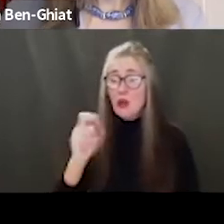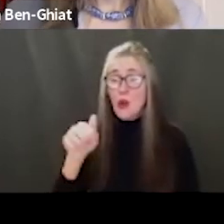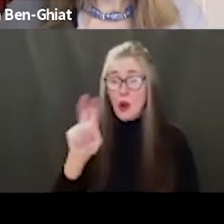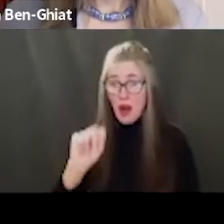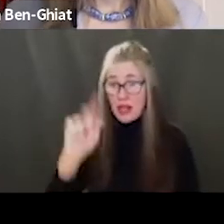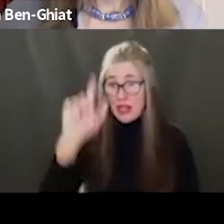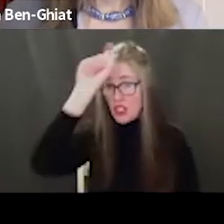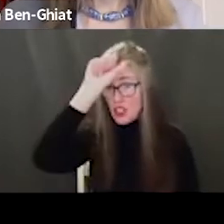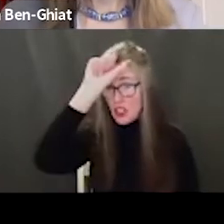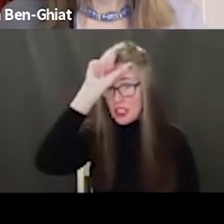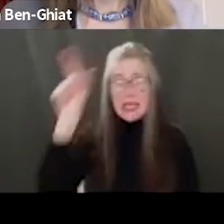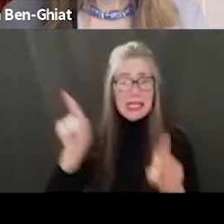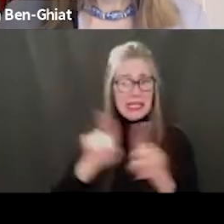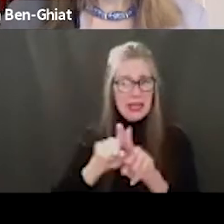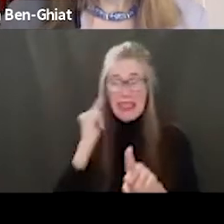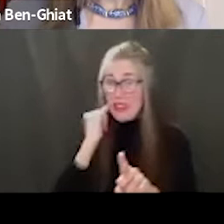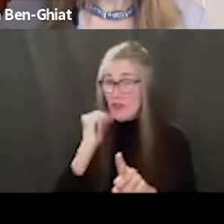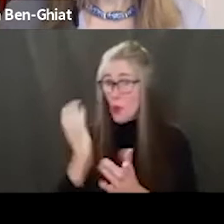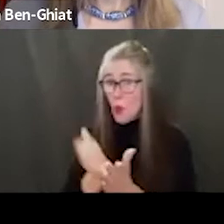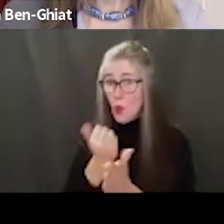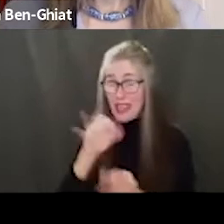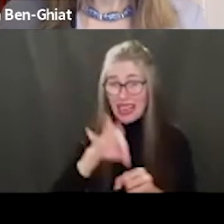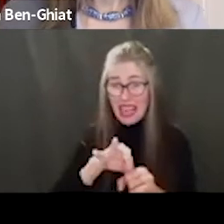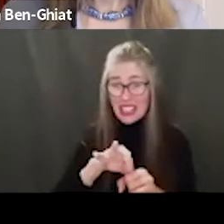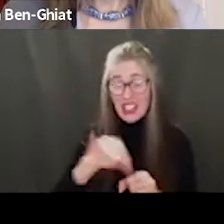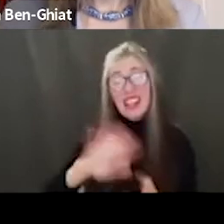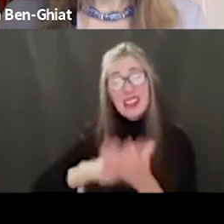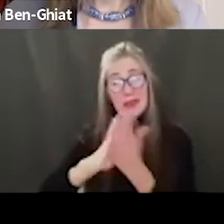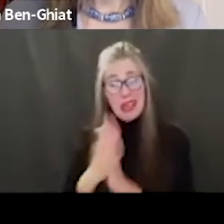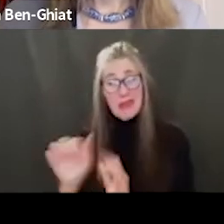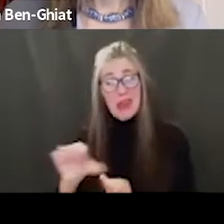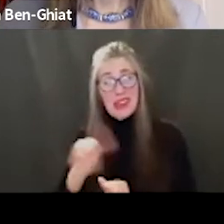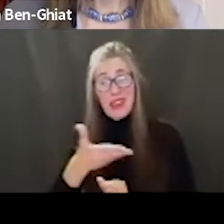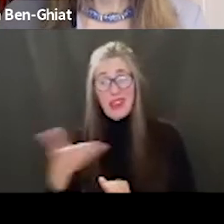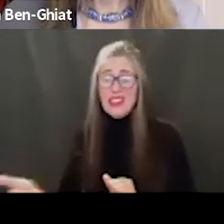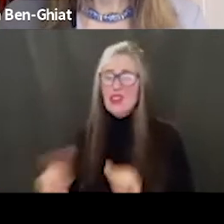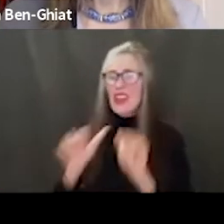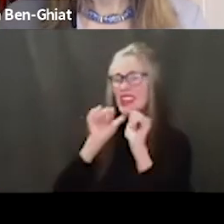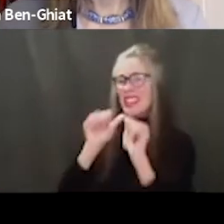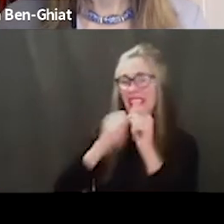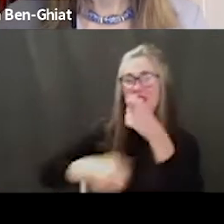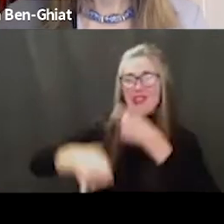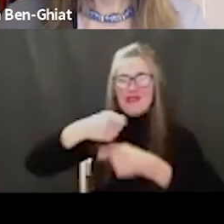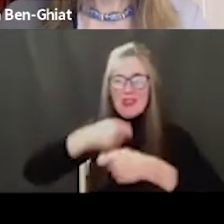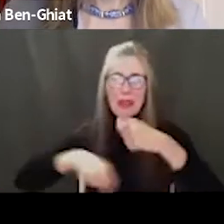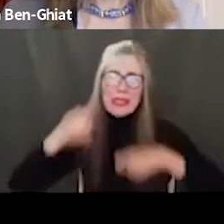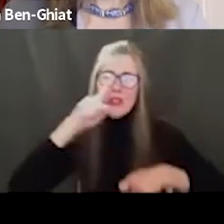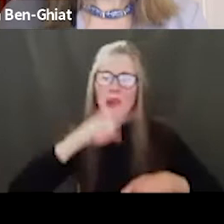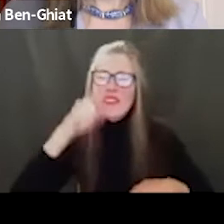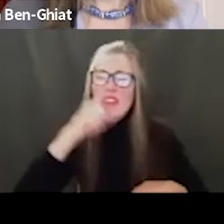Election results that don't go your way become just another piece of information to be denied and replaced with a